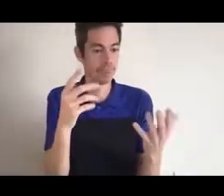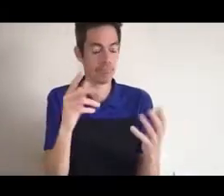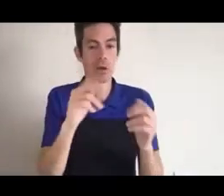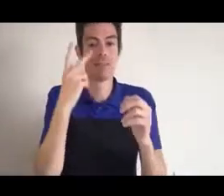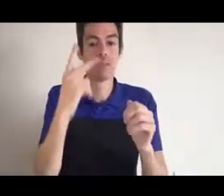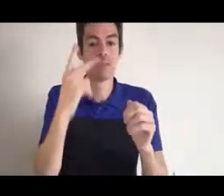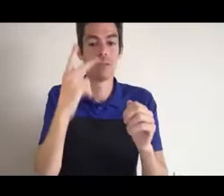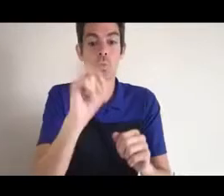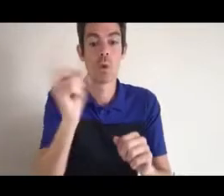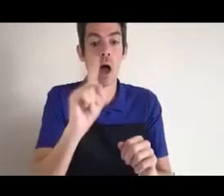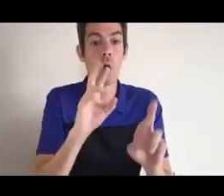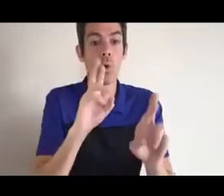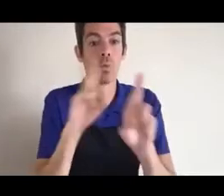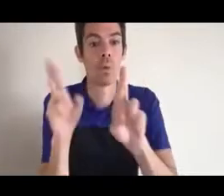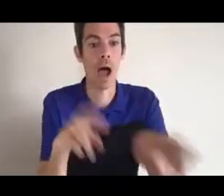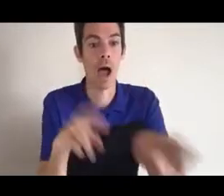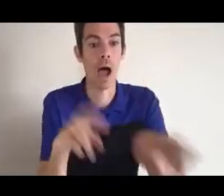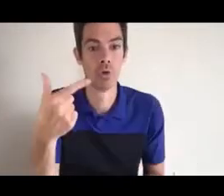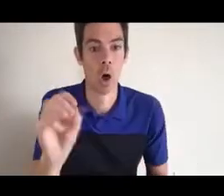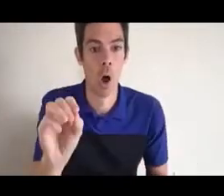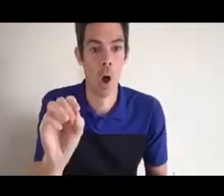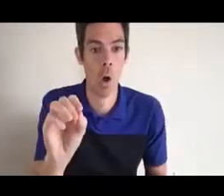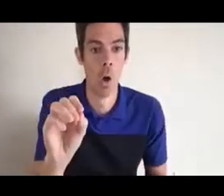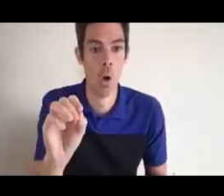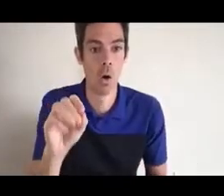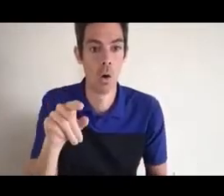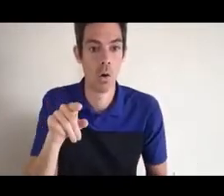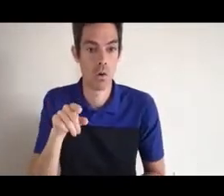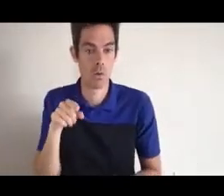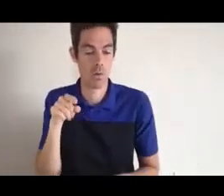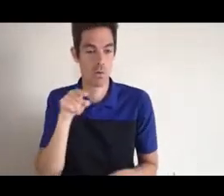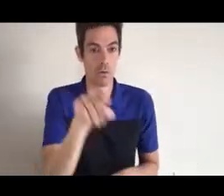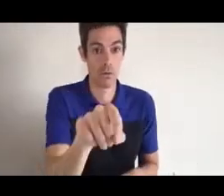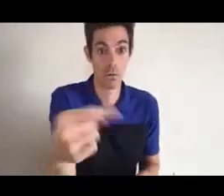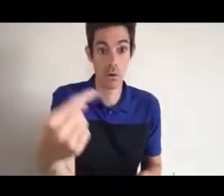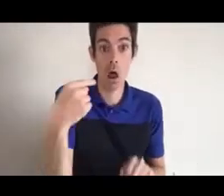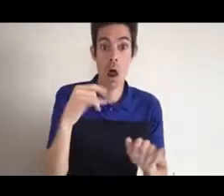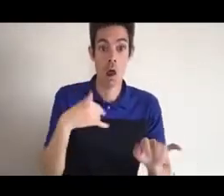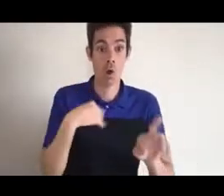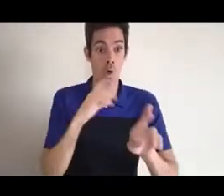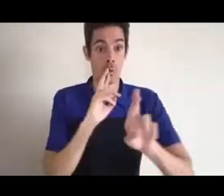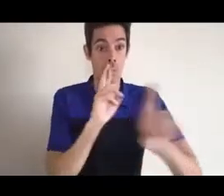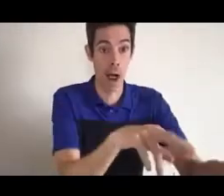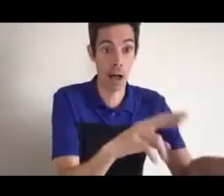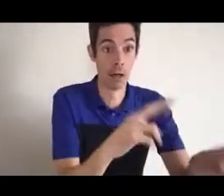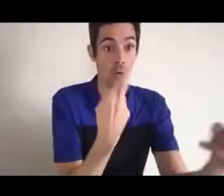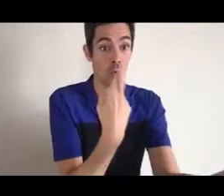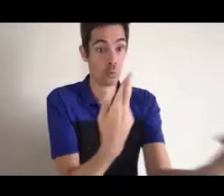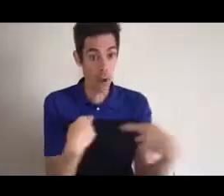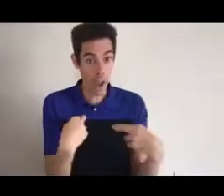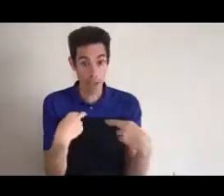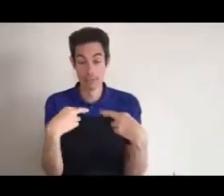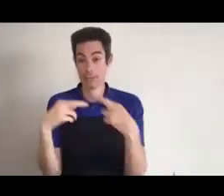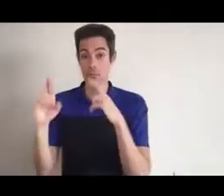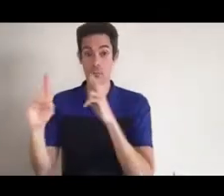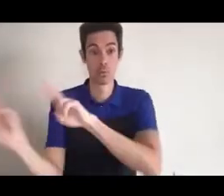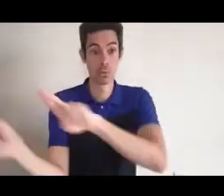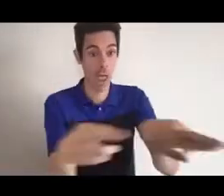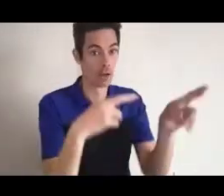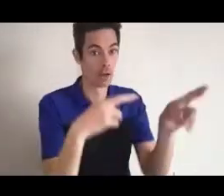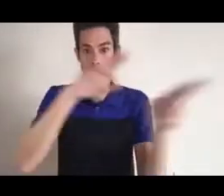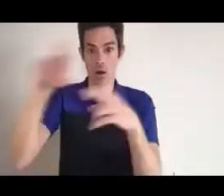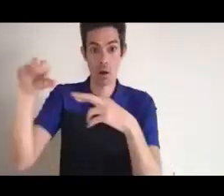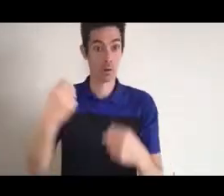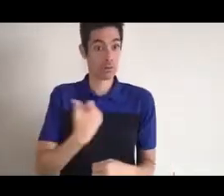space so you can see where the reaction is going. Is it going out? Am